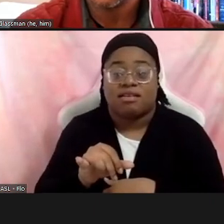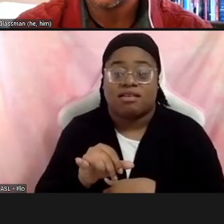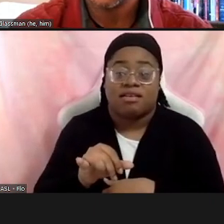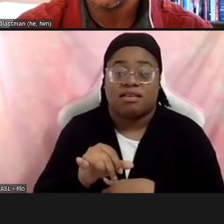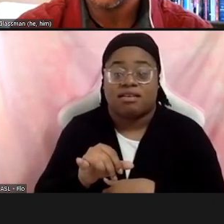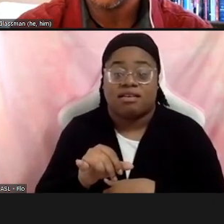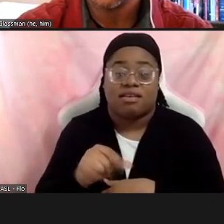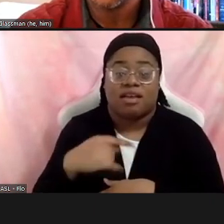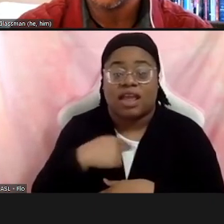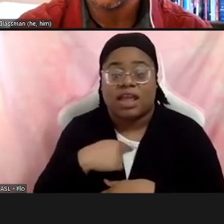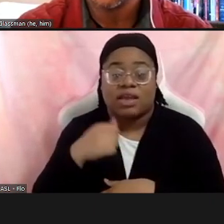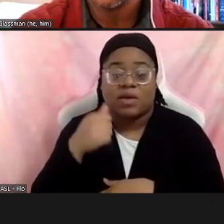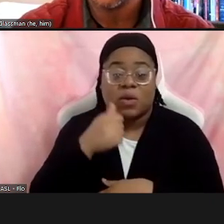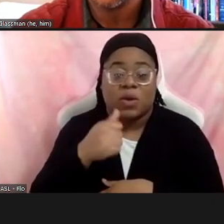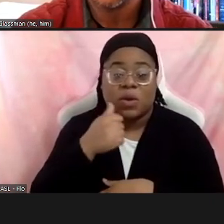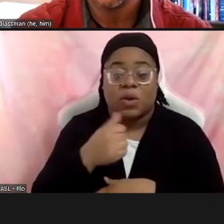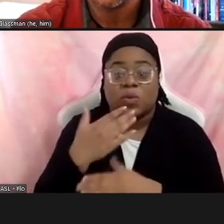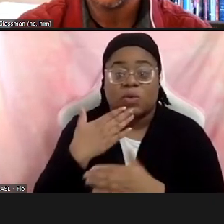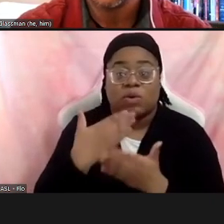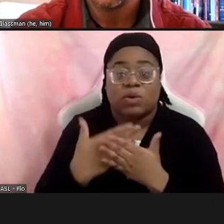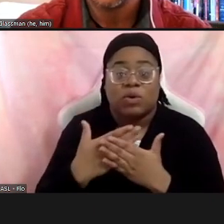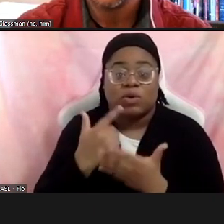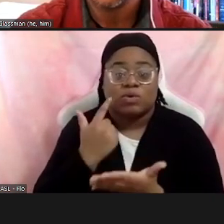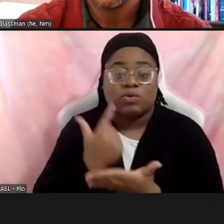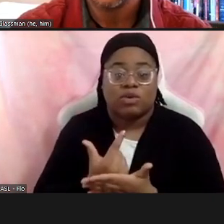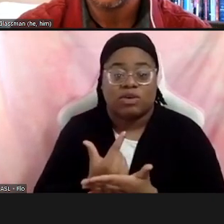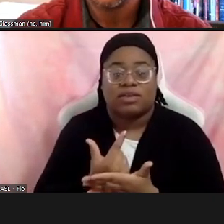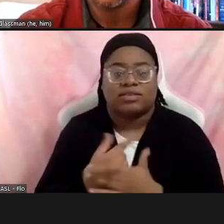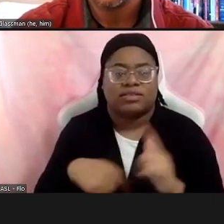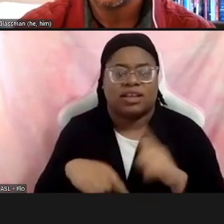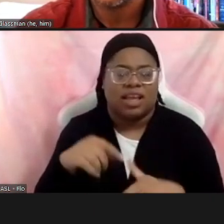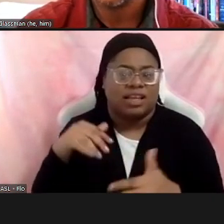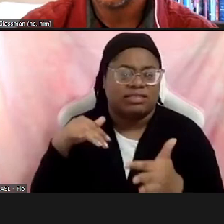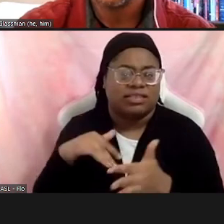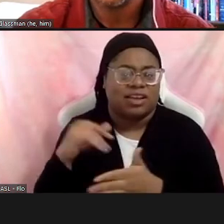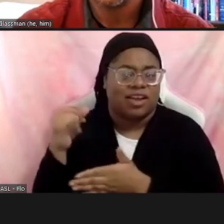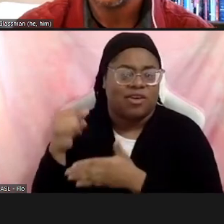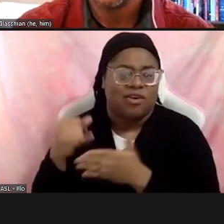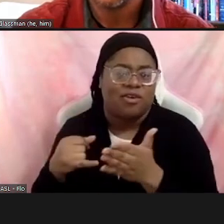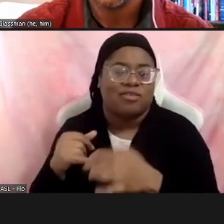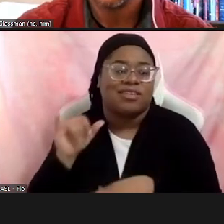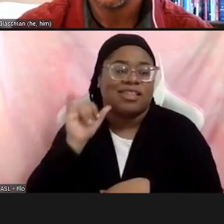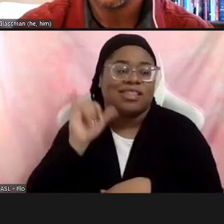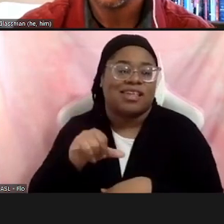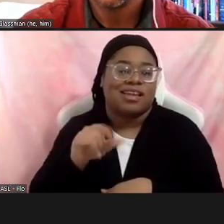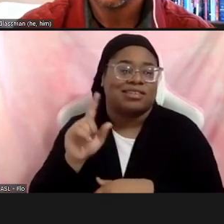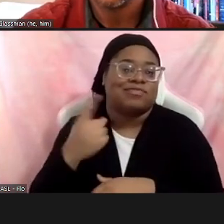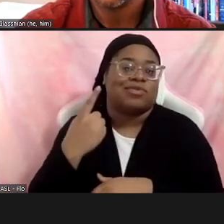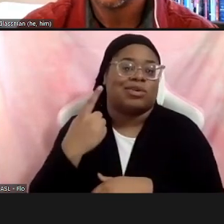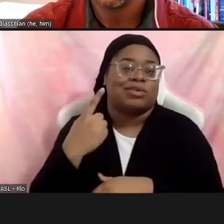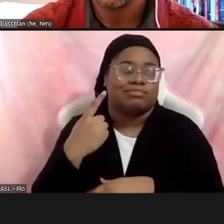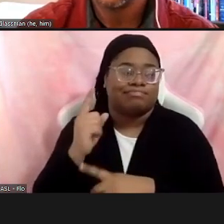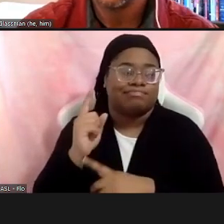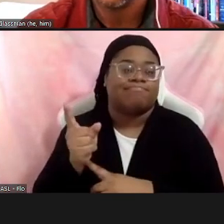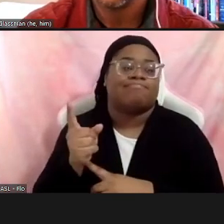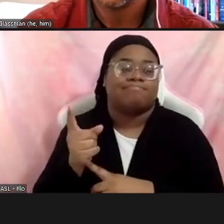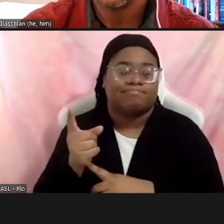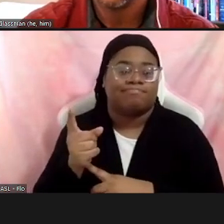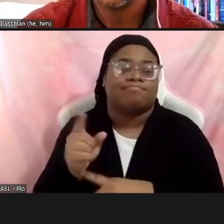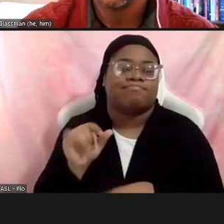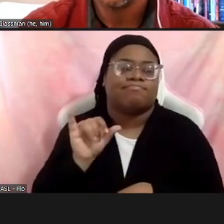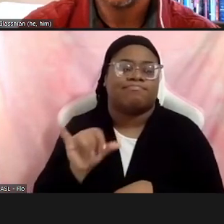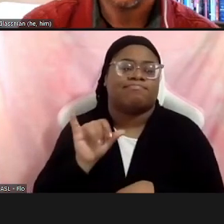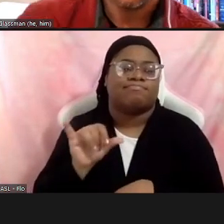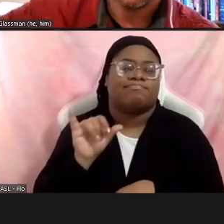I'm a girl with really good marks, that I couldn't study arts. No? Since that very first moment, I got that shock,